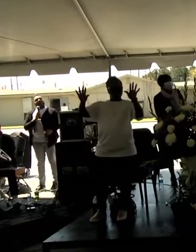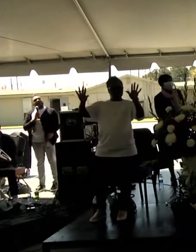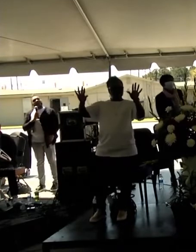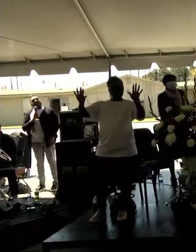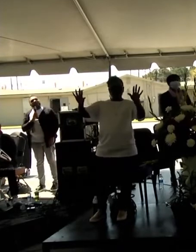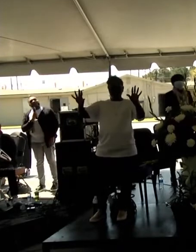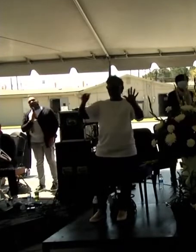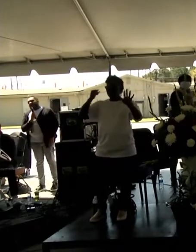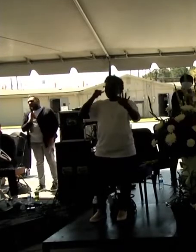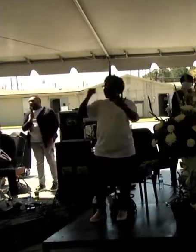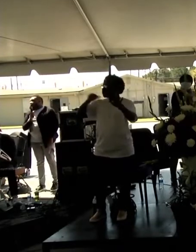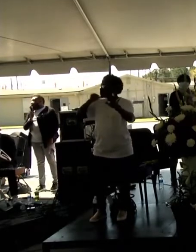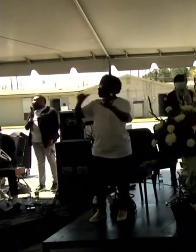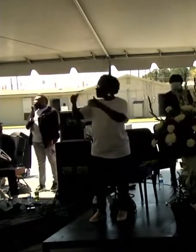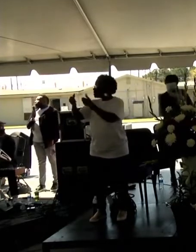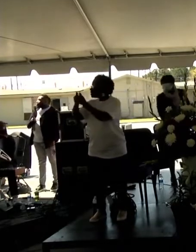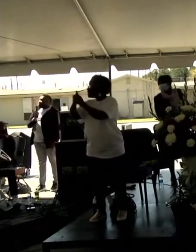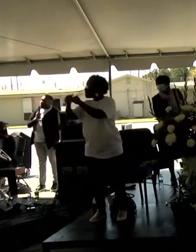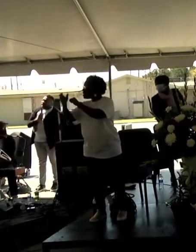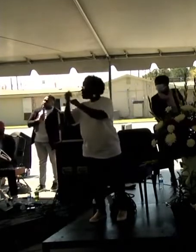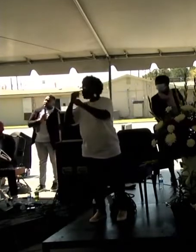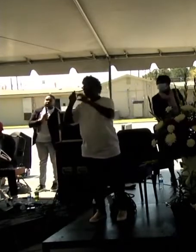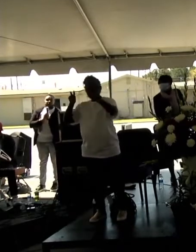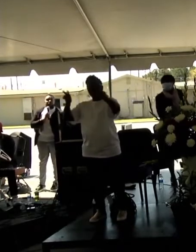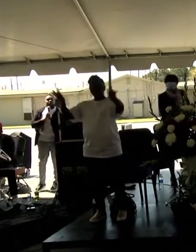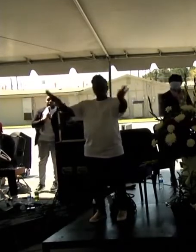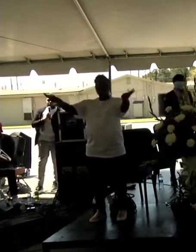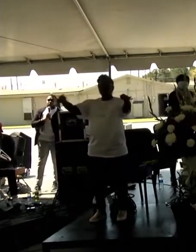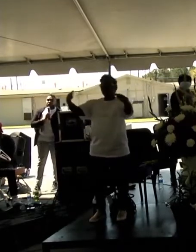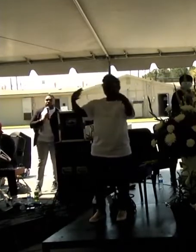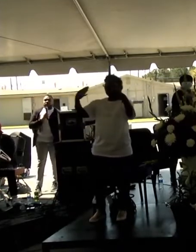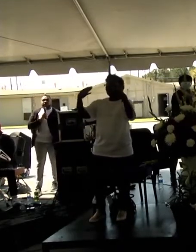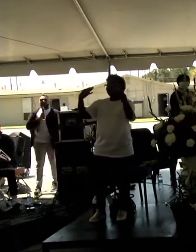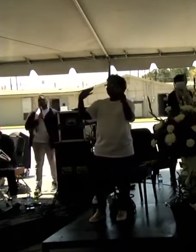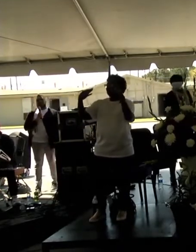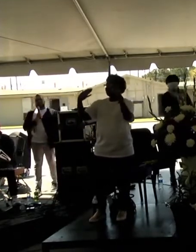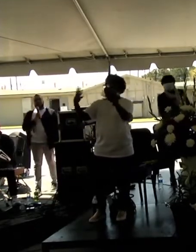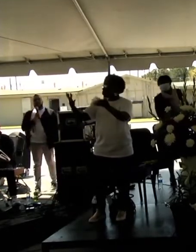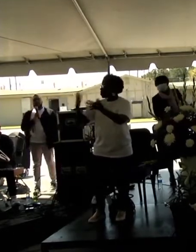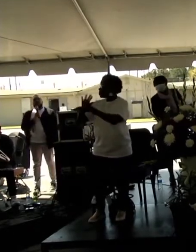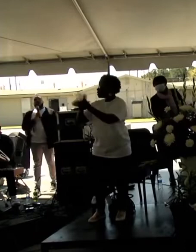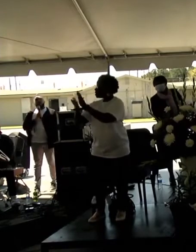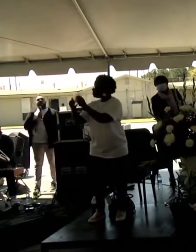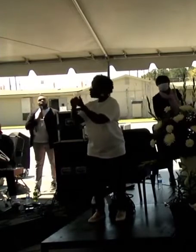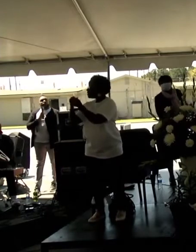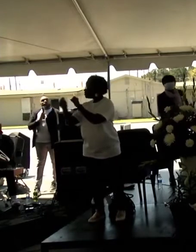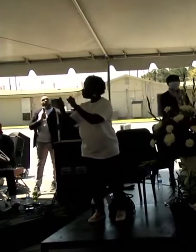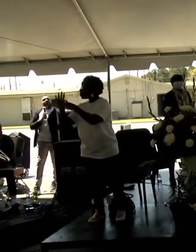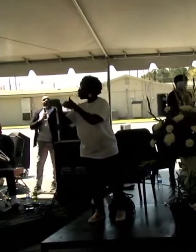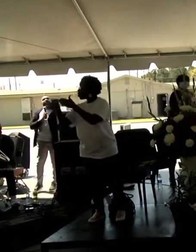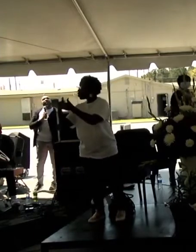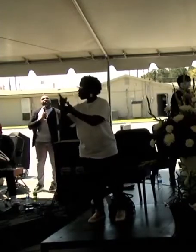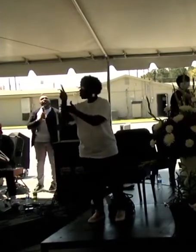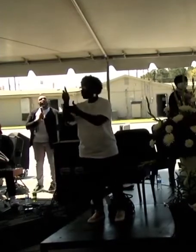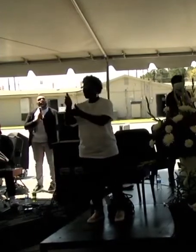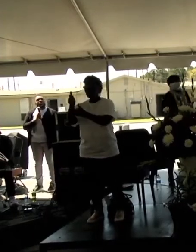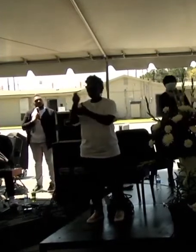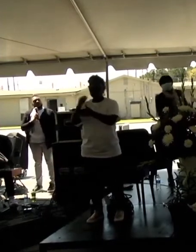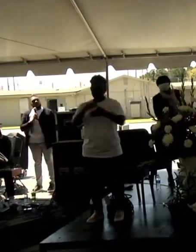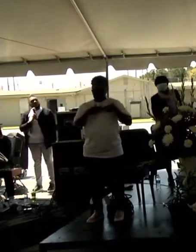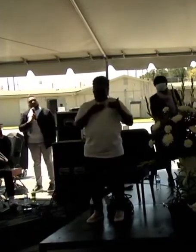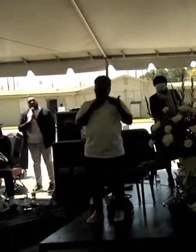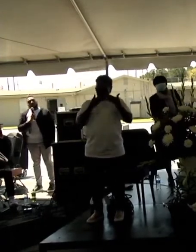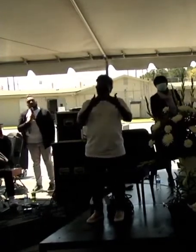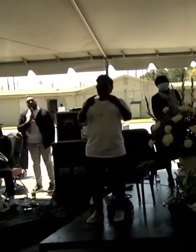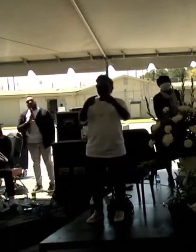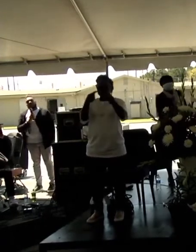If you're here not saved, I invite you to come. If you're out there watching me virtually and you want to get saved, all you've got to do is admit